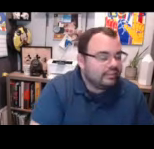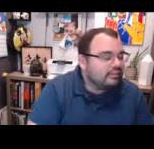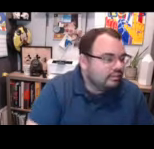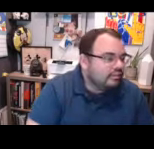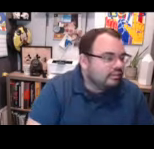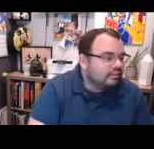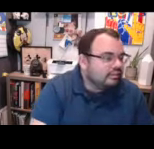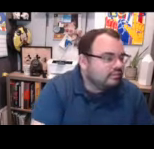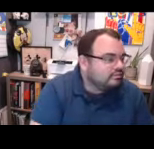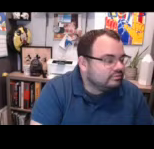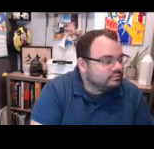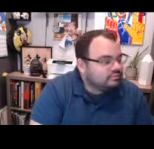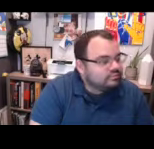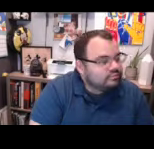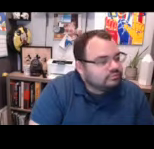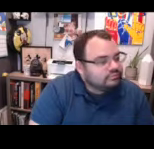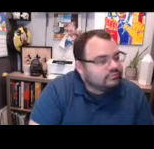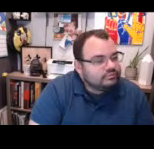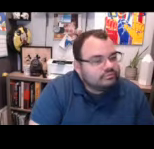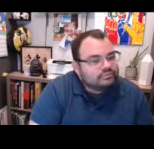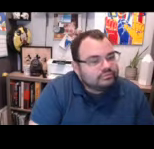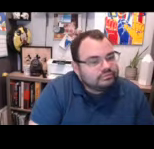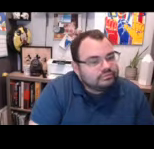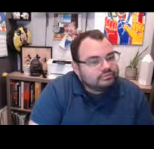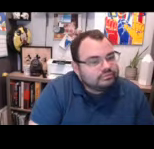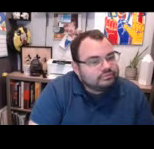Okay, Marie, go ahead.